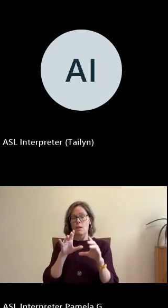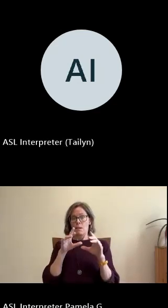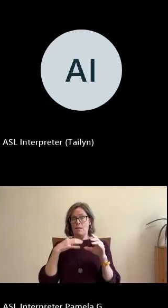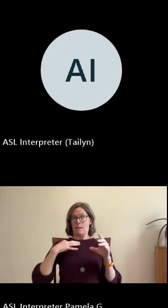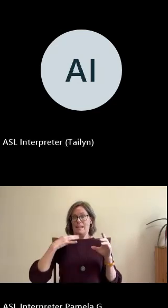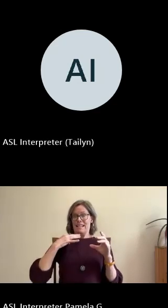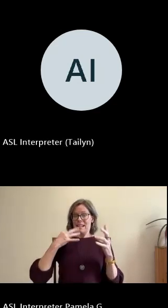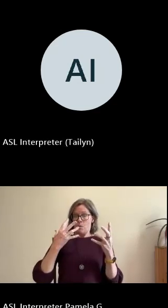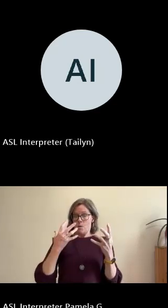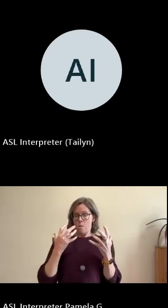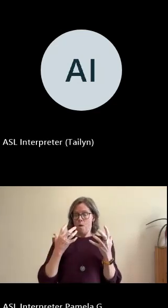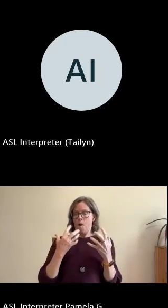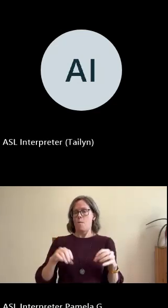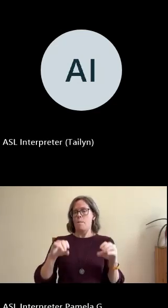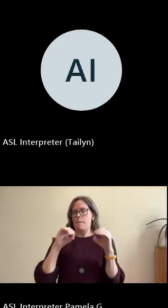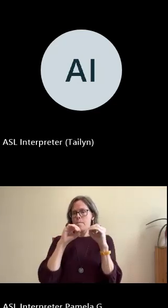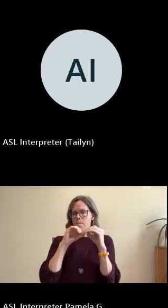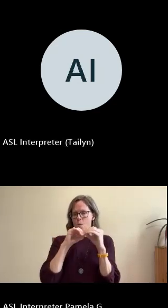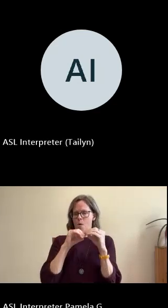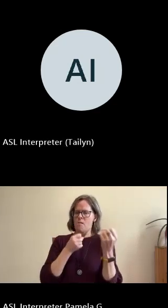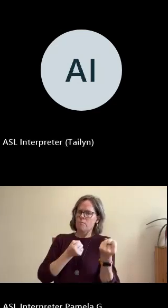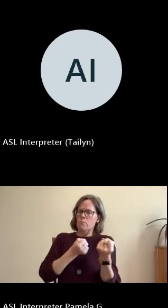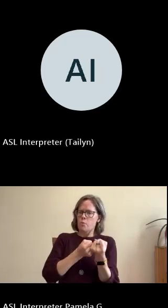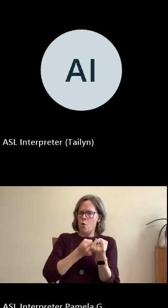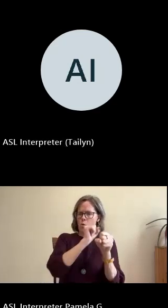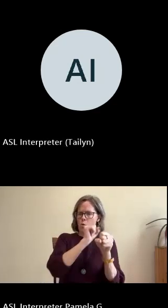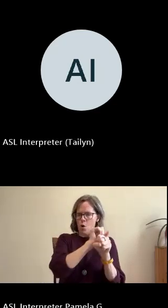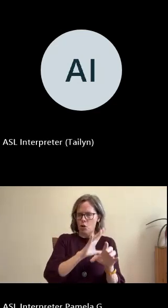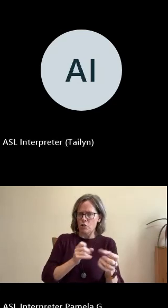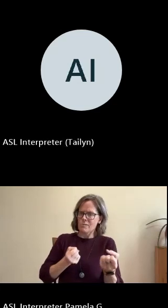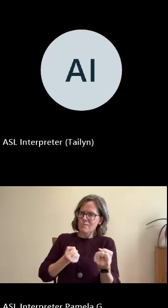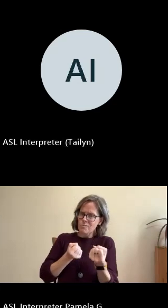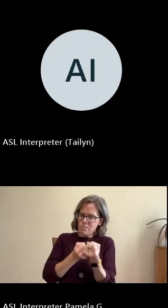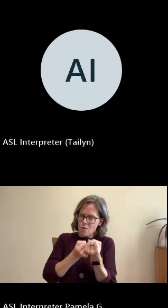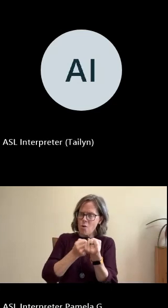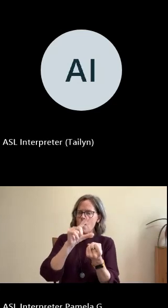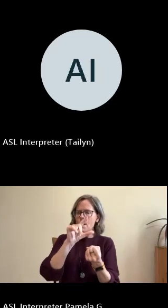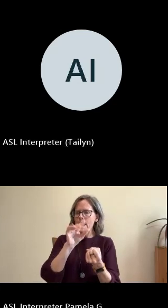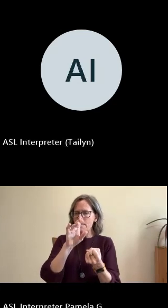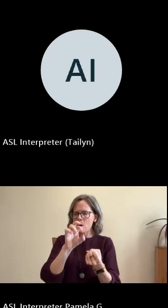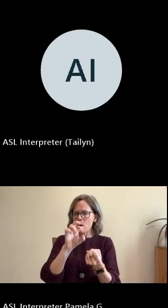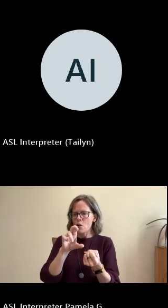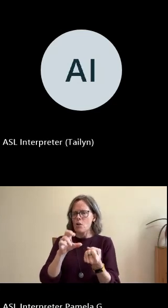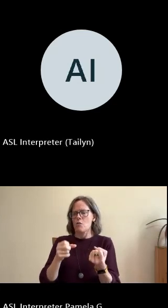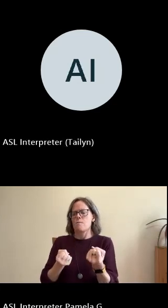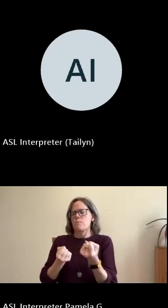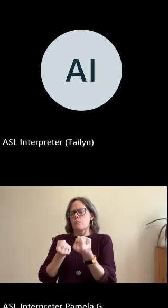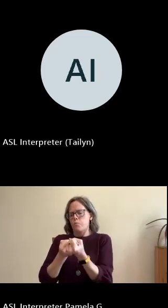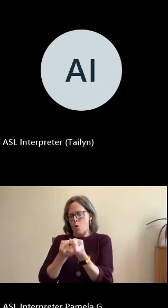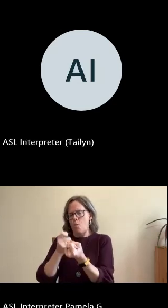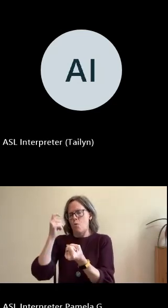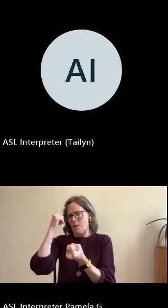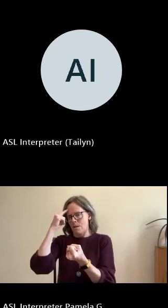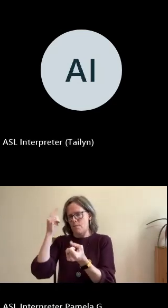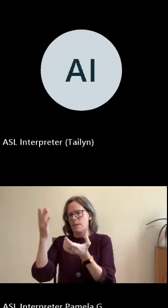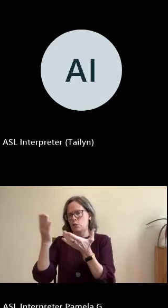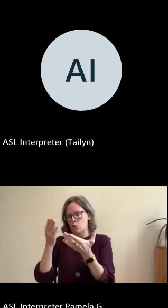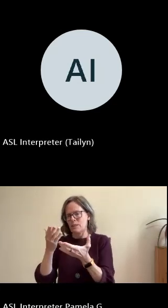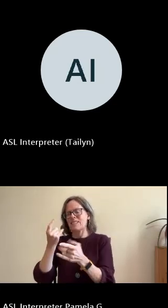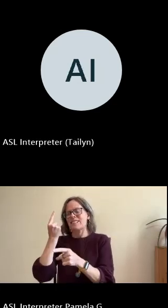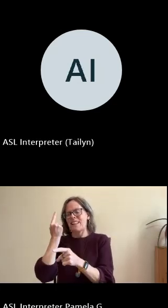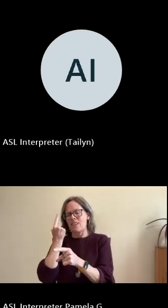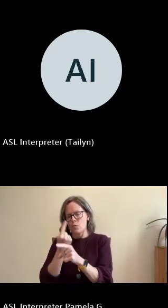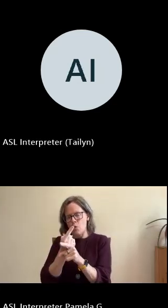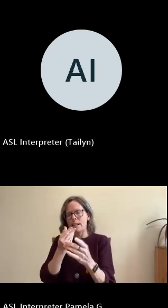pro-labor, pro-government services, and proper funding and support for all that the state does